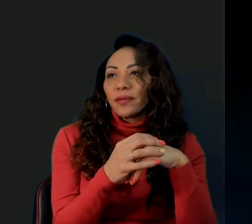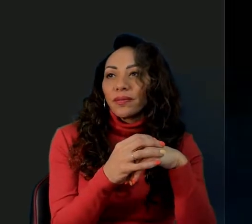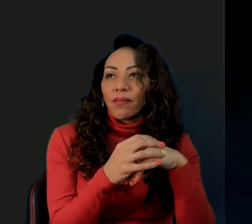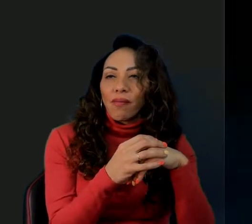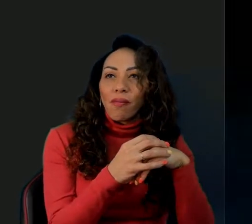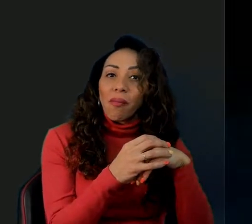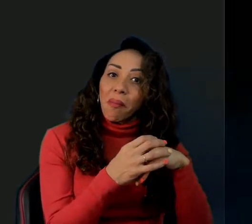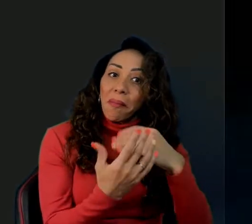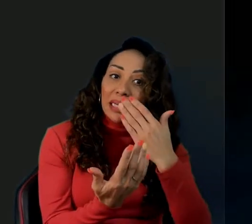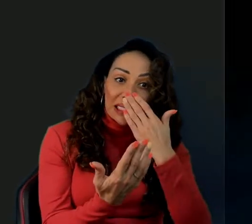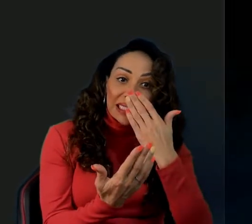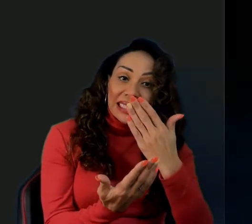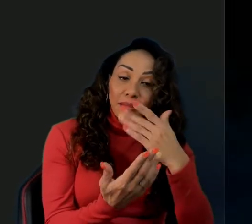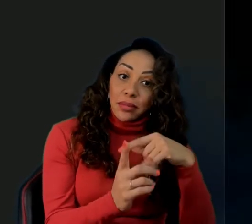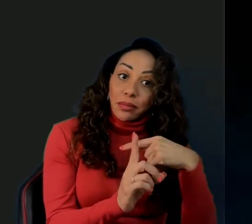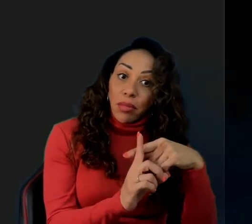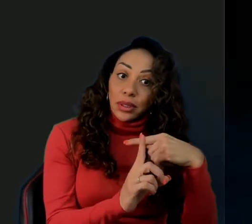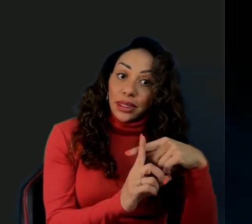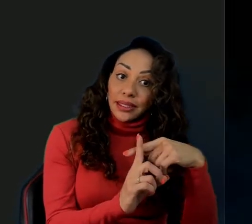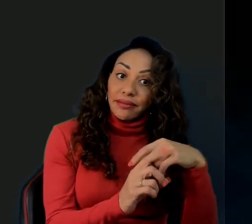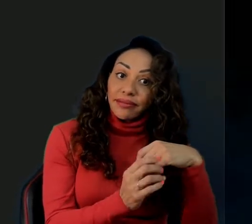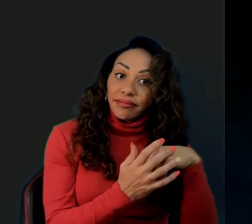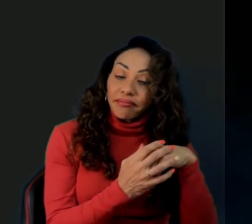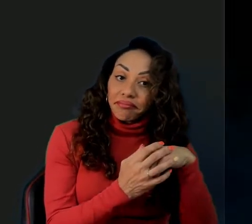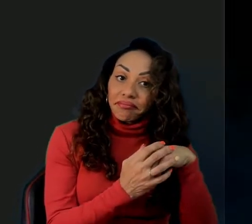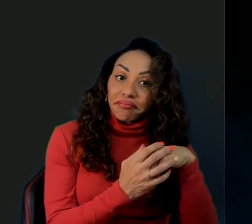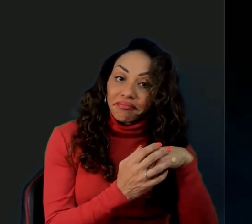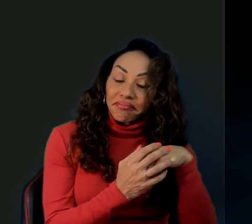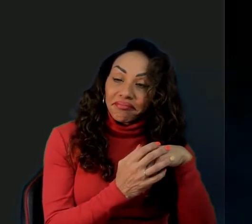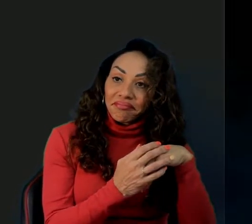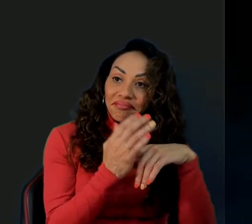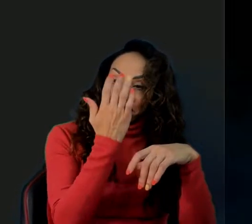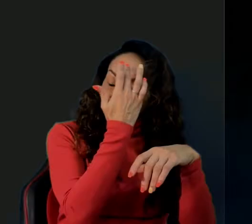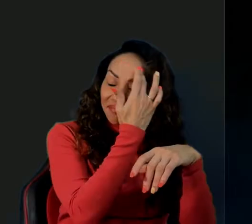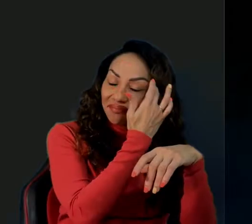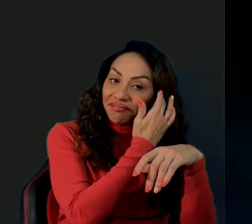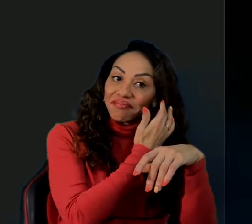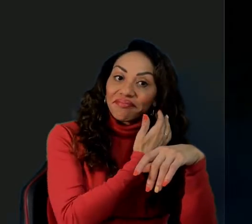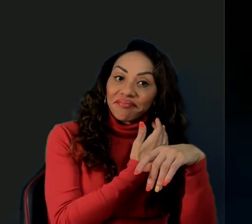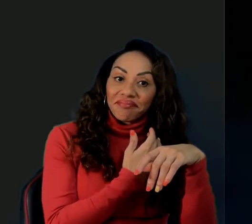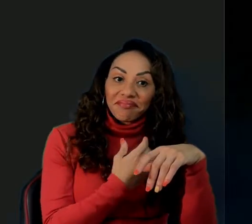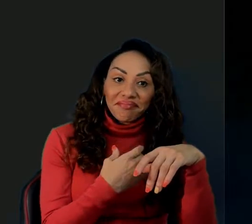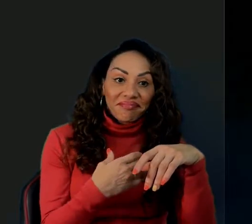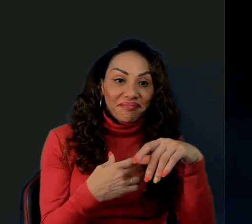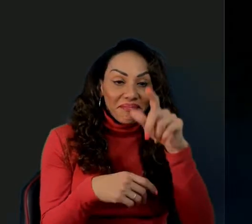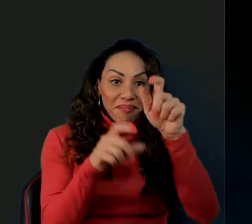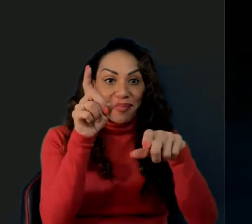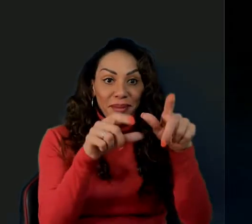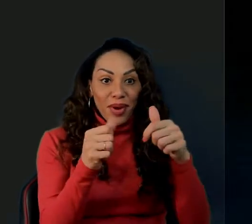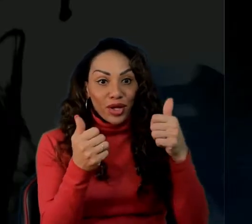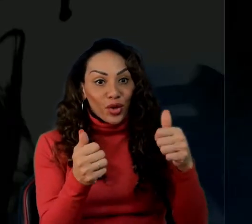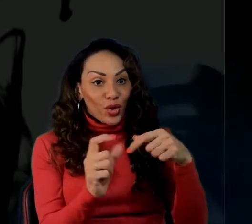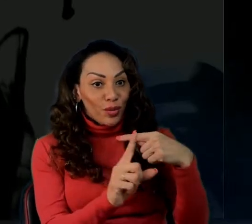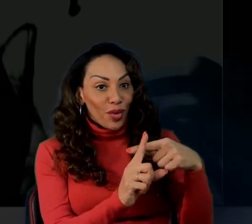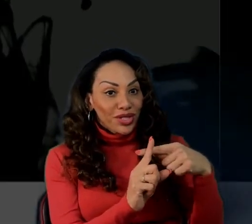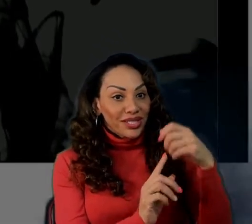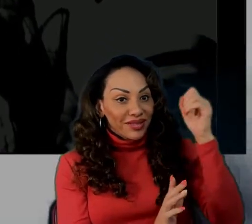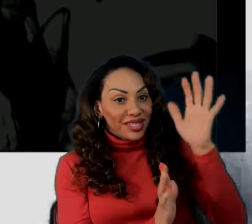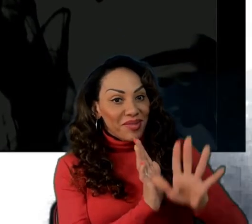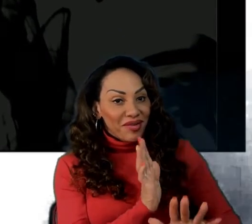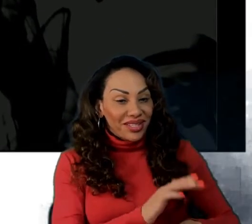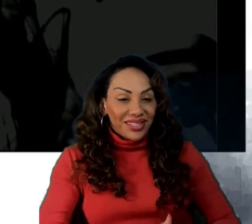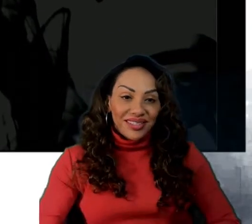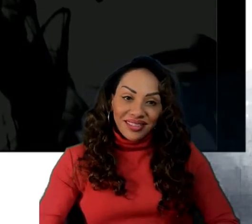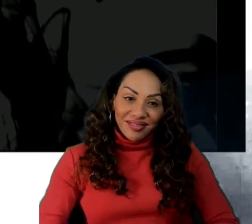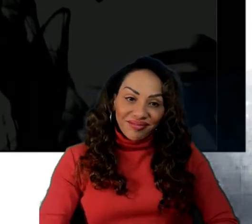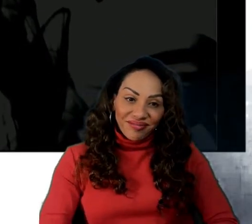there that people had some kind of transformative experience in a small way. So